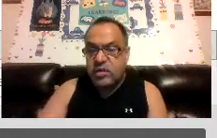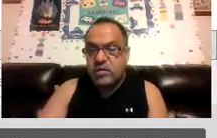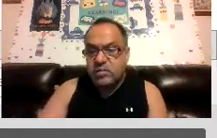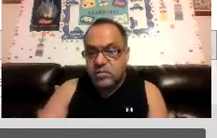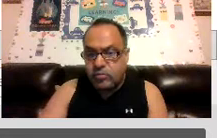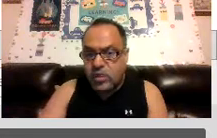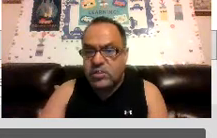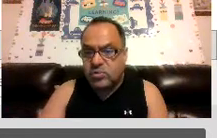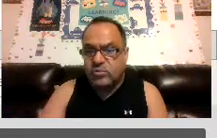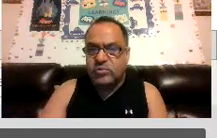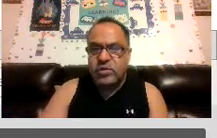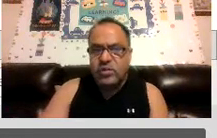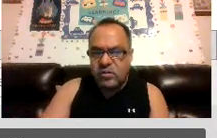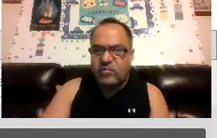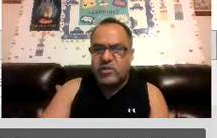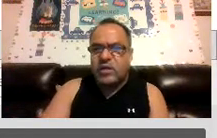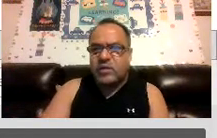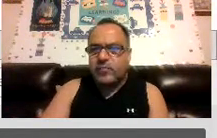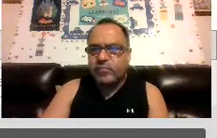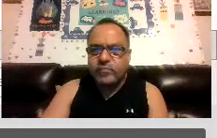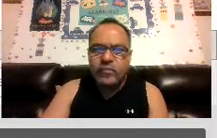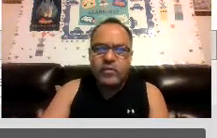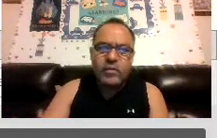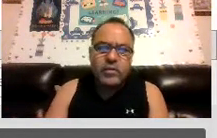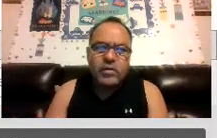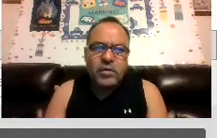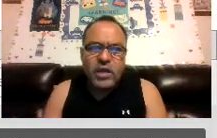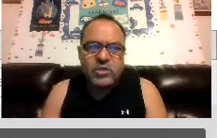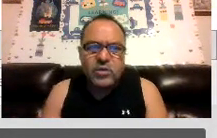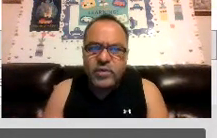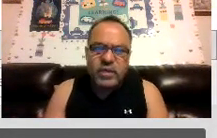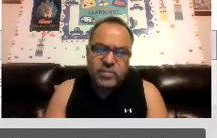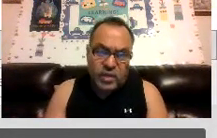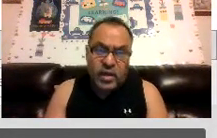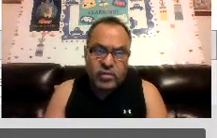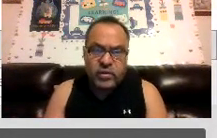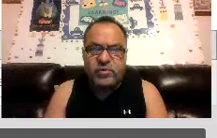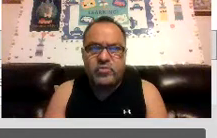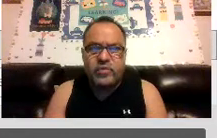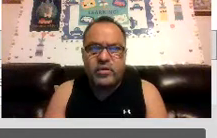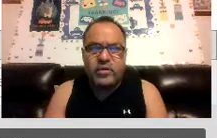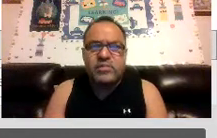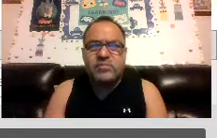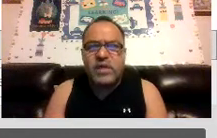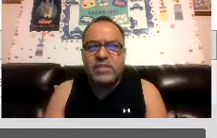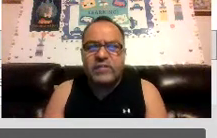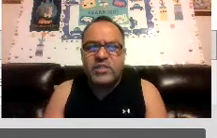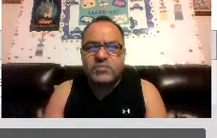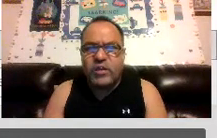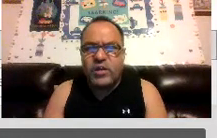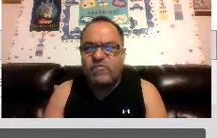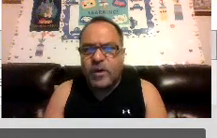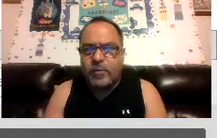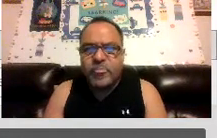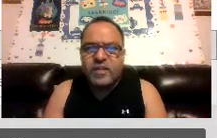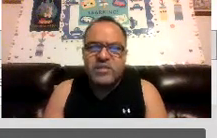angry, she did as she was told. Good for Tella. "It's okay to be angry," her mother said. "Sometimes life seems